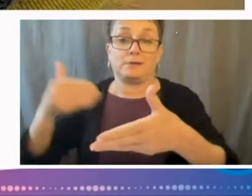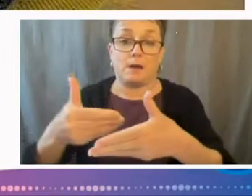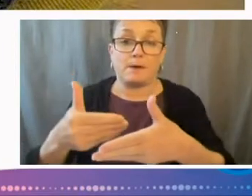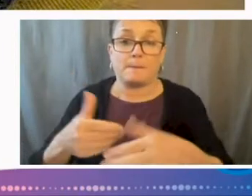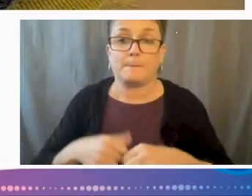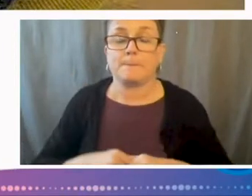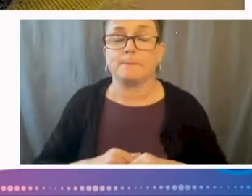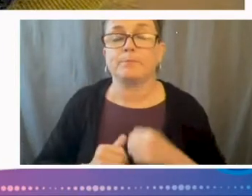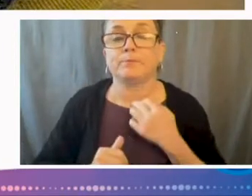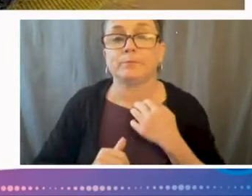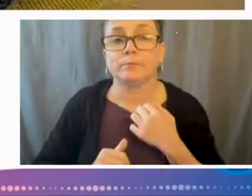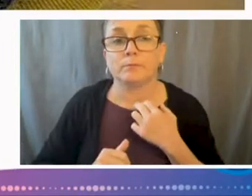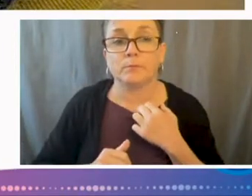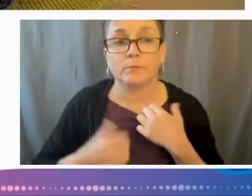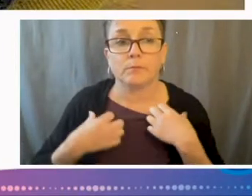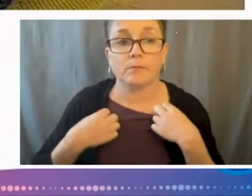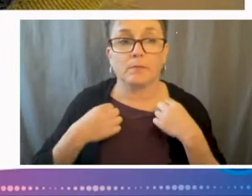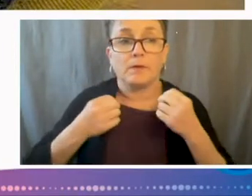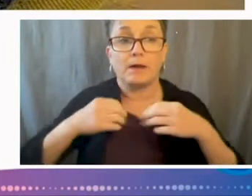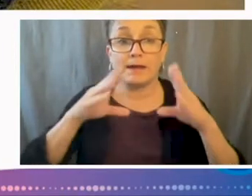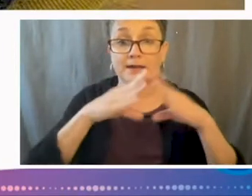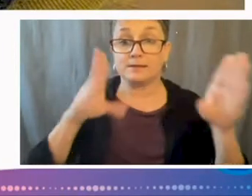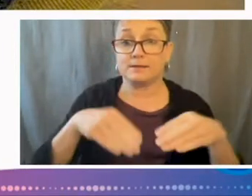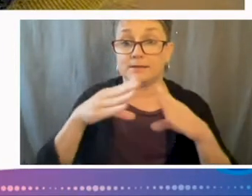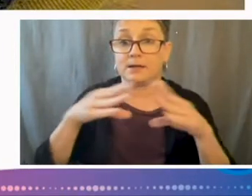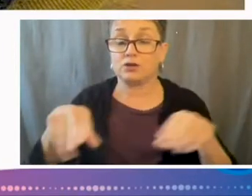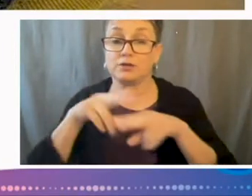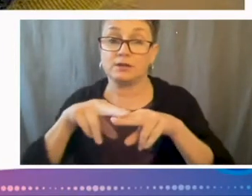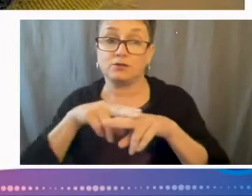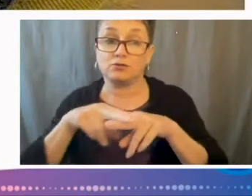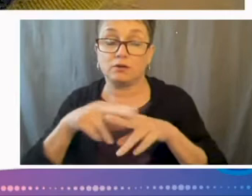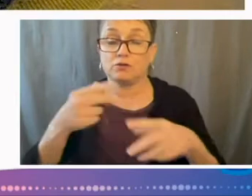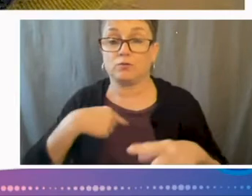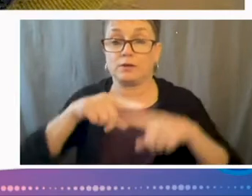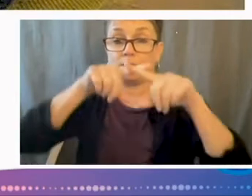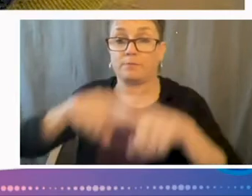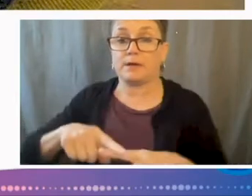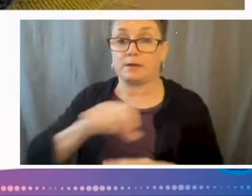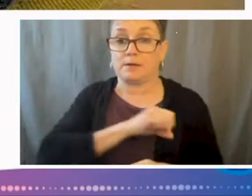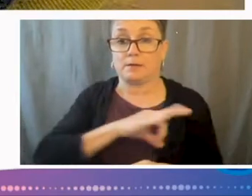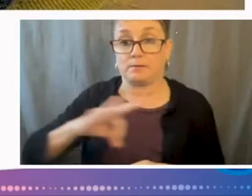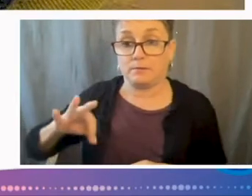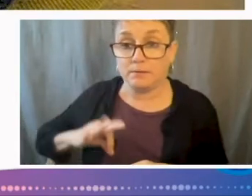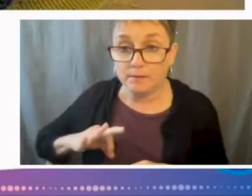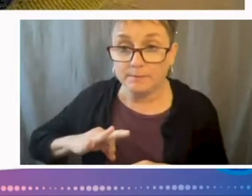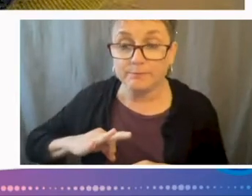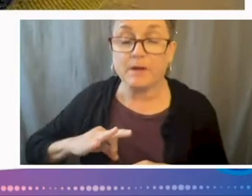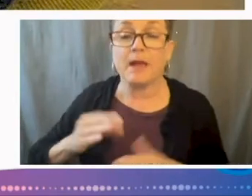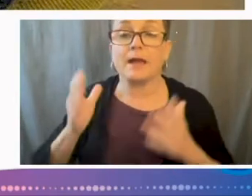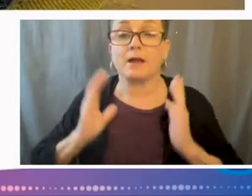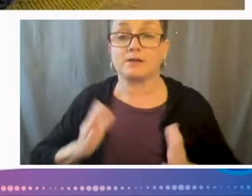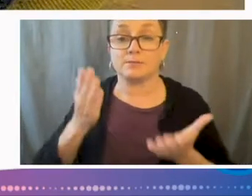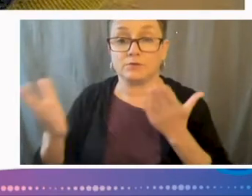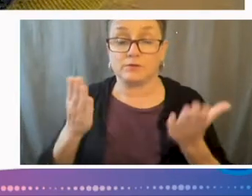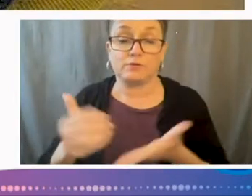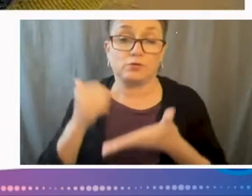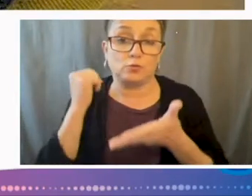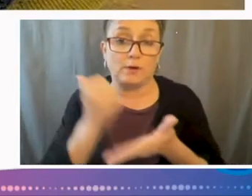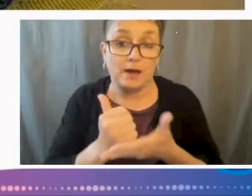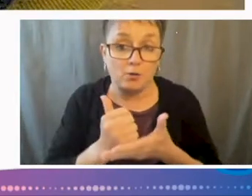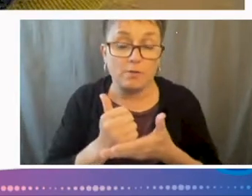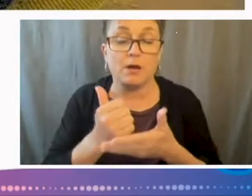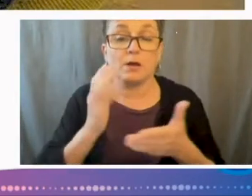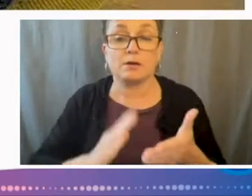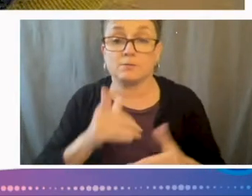In stations and onboard trains, we rely on our frontline employees in customer service and rail operations to assist customers with accessibility